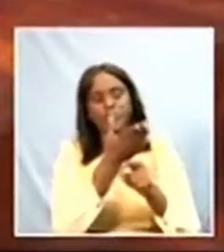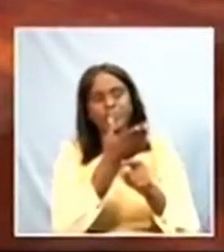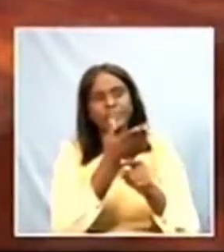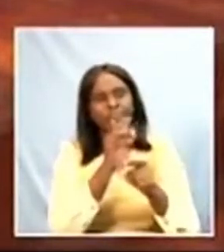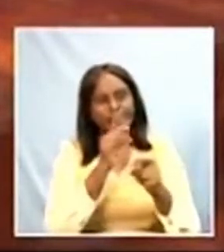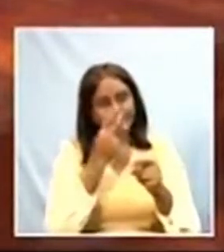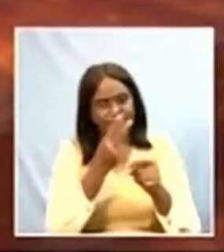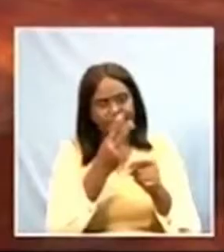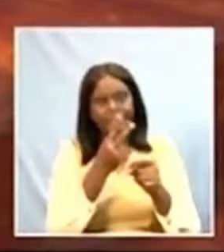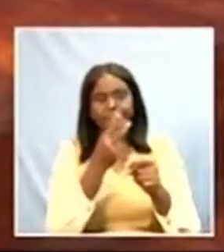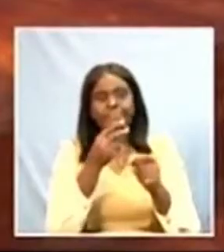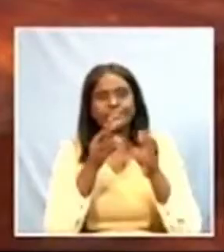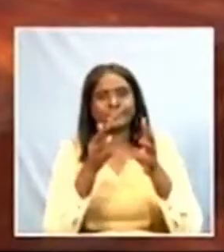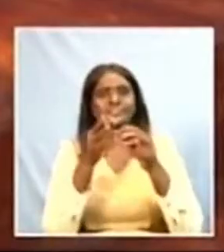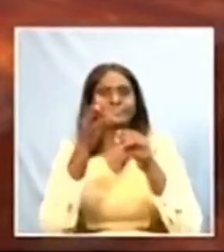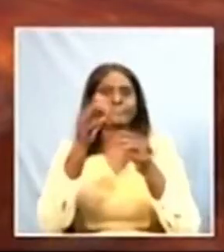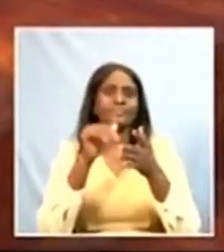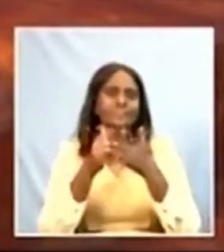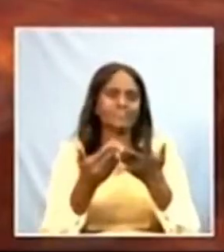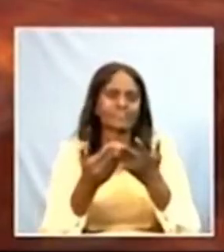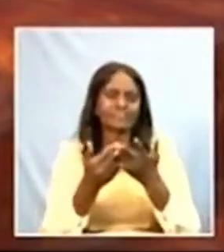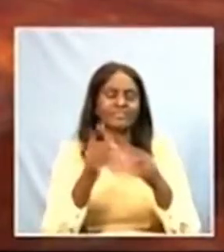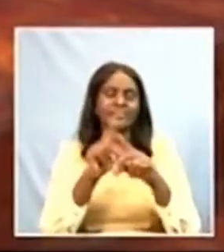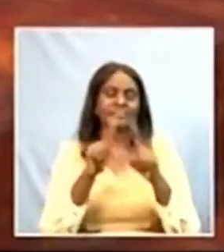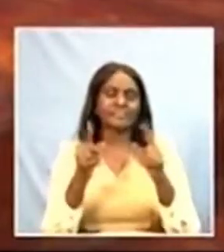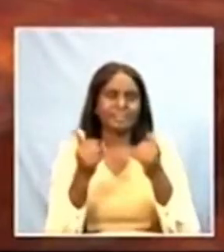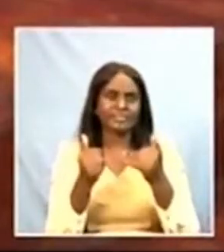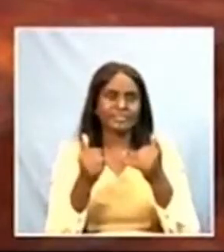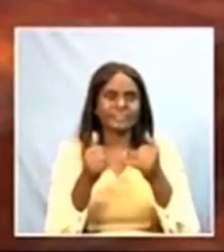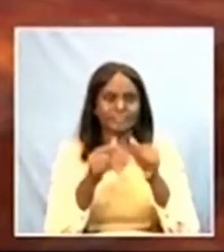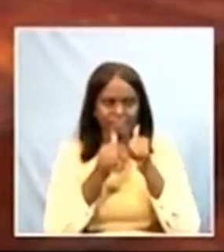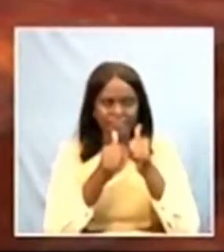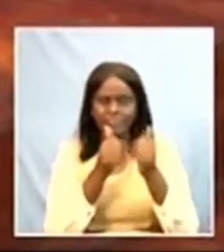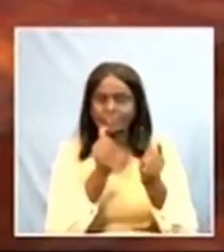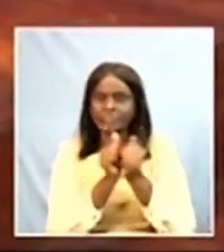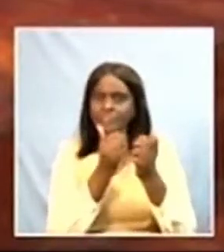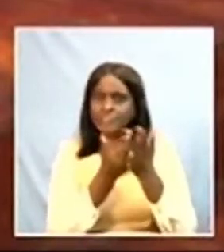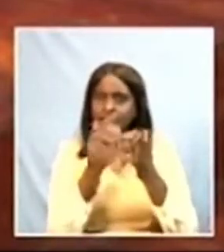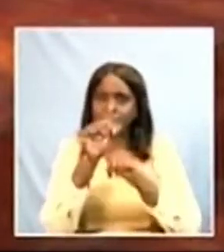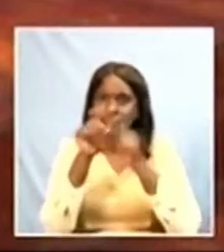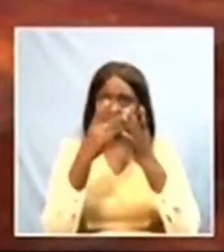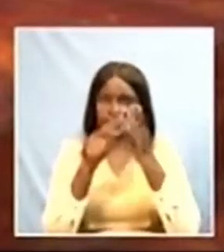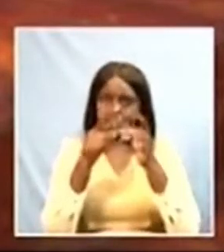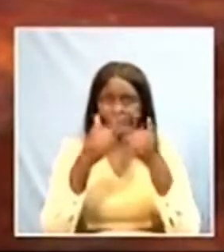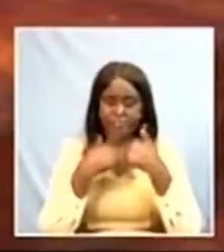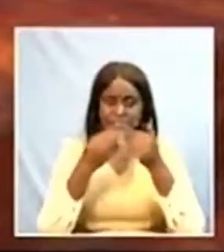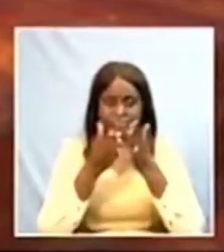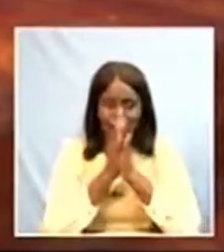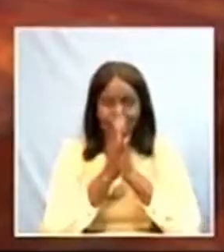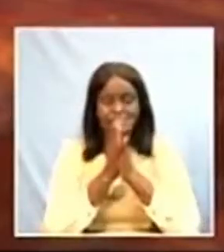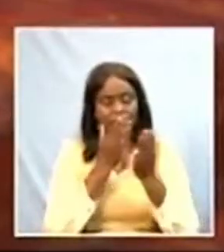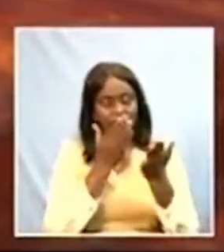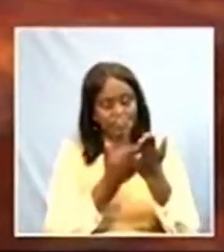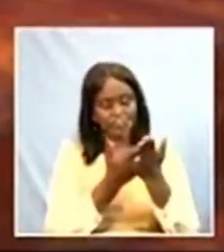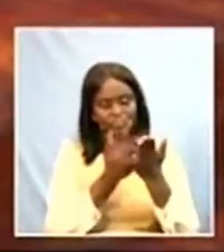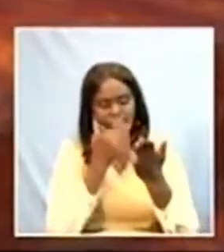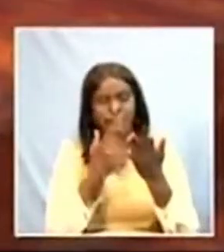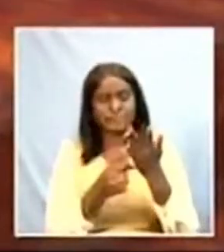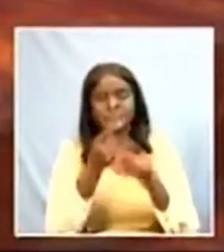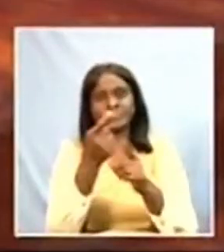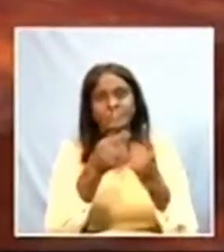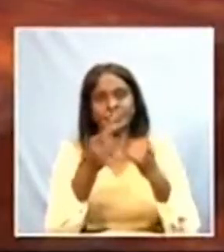we see the way forward. But according to the question that we have asked, this was supposed to